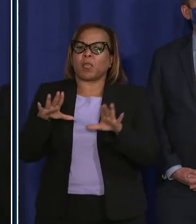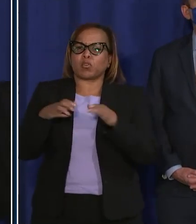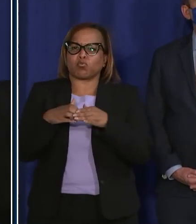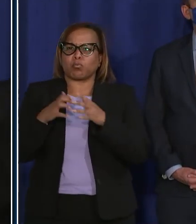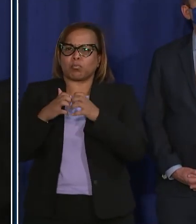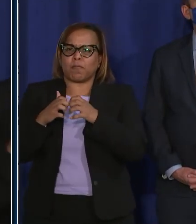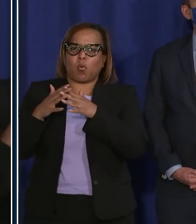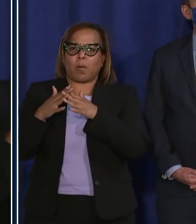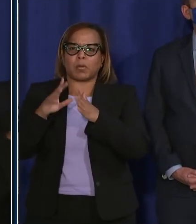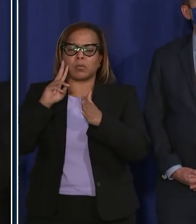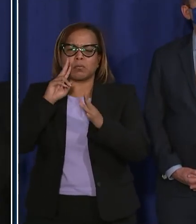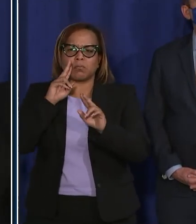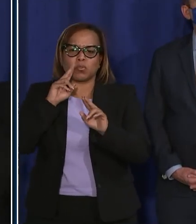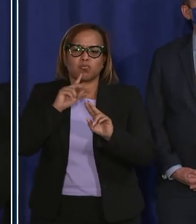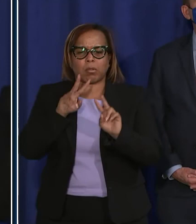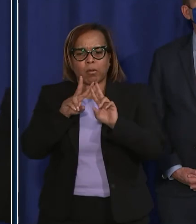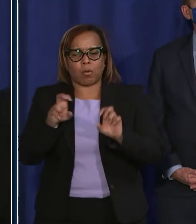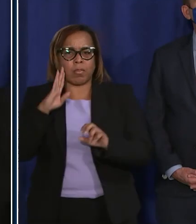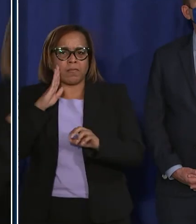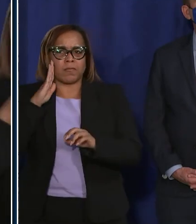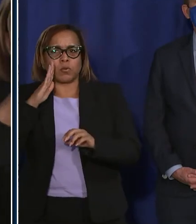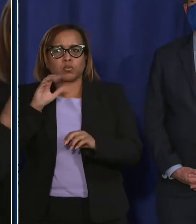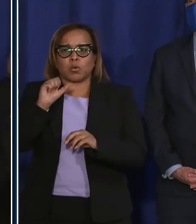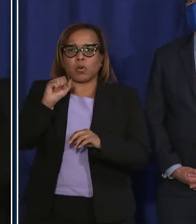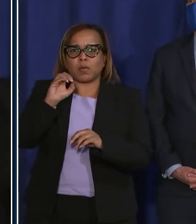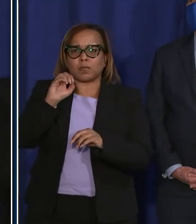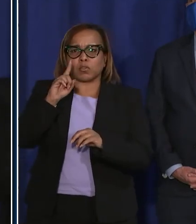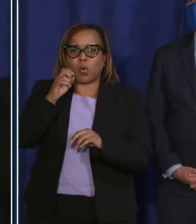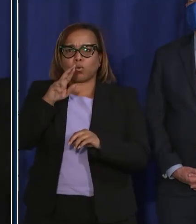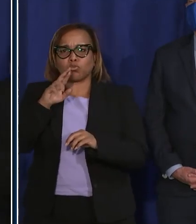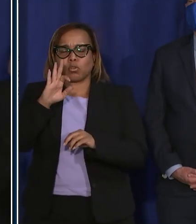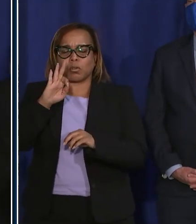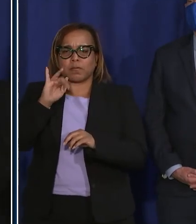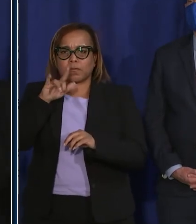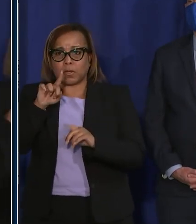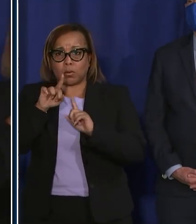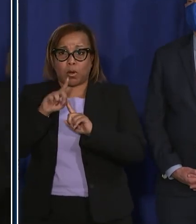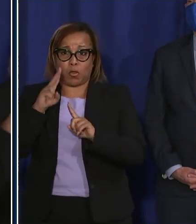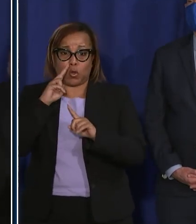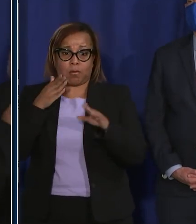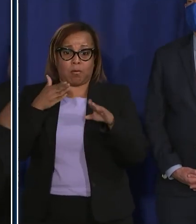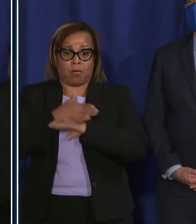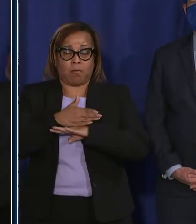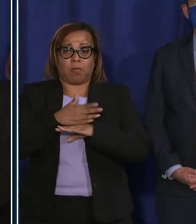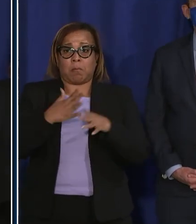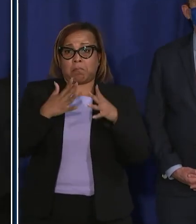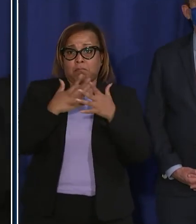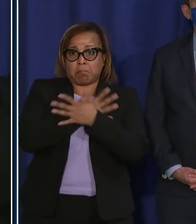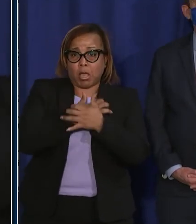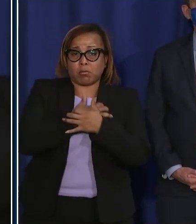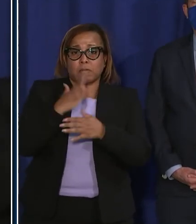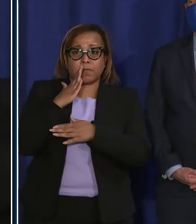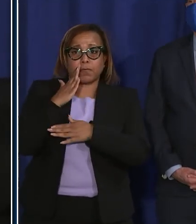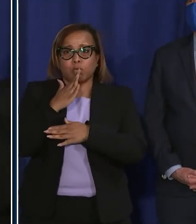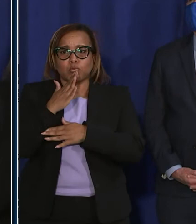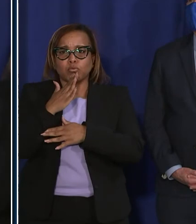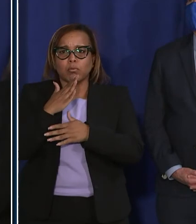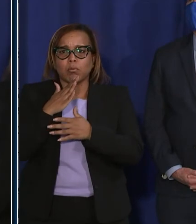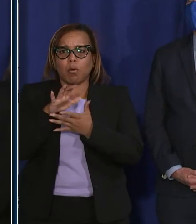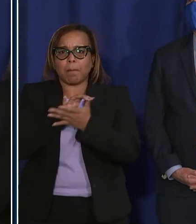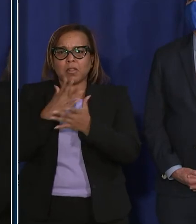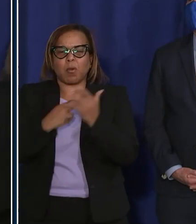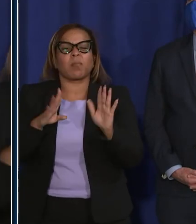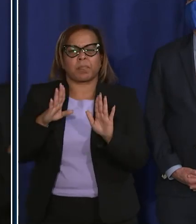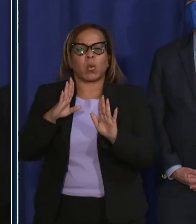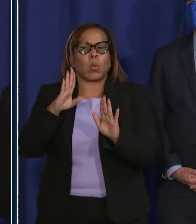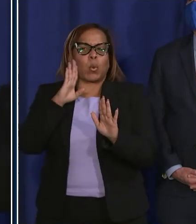you're forming to look at the future of Soldier Field? Who will be on it, and are they looking at a post-Bears future? adaptations to help them stay, or some mix of both? Yeah, we'll